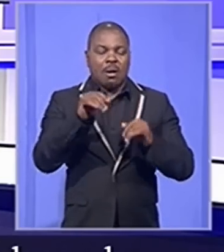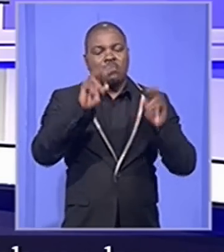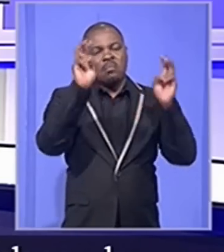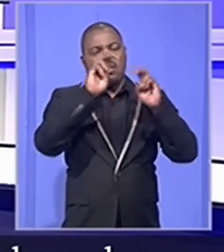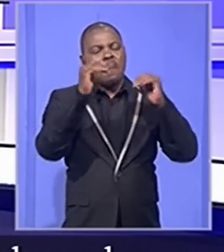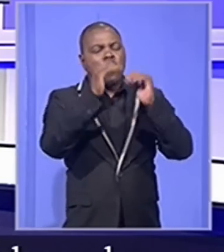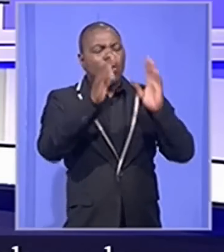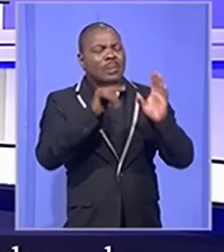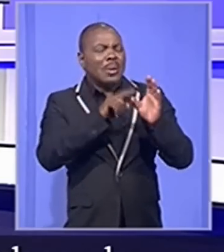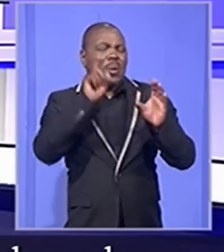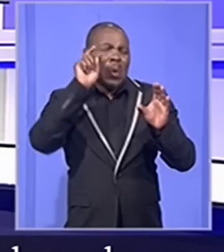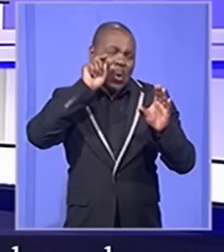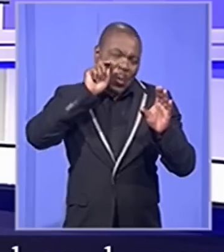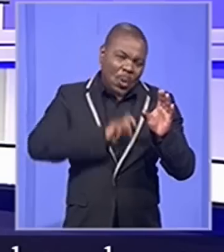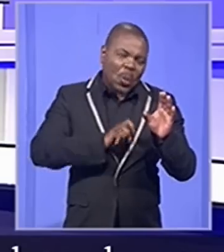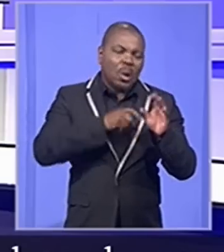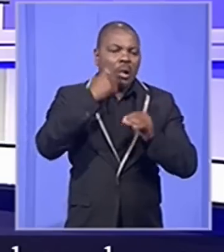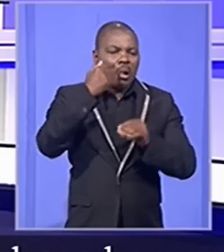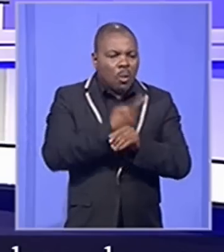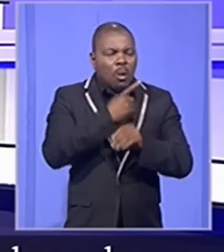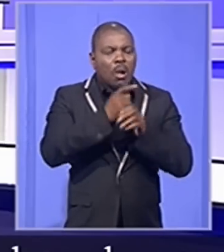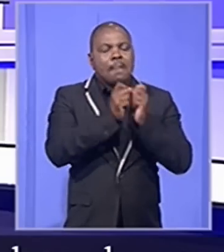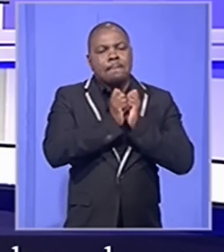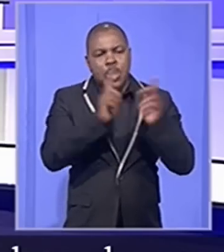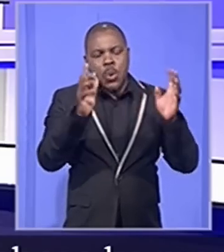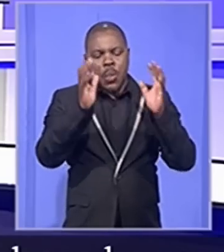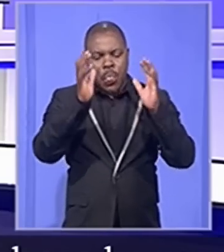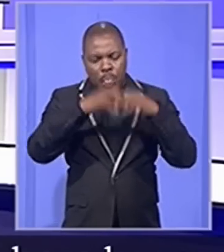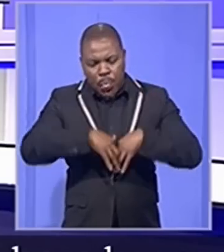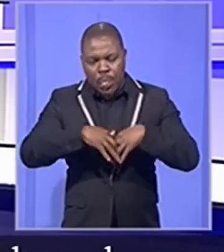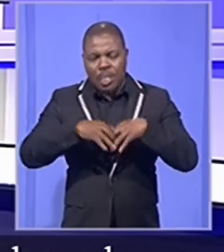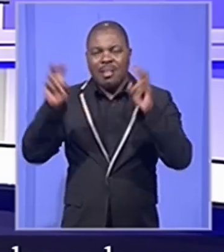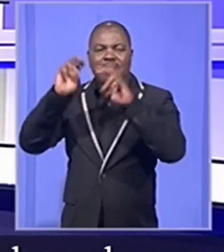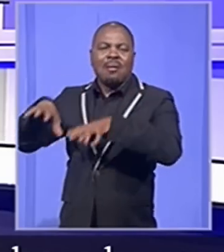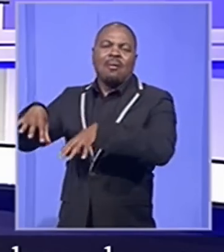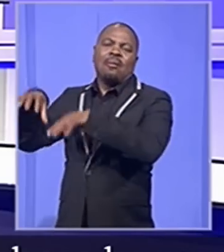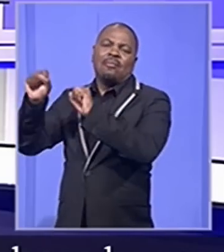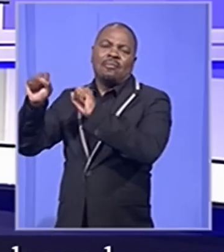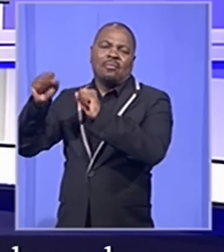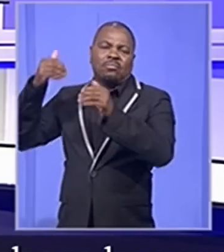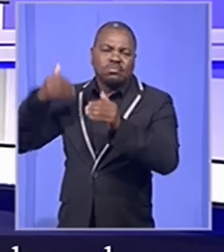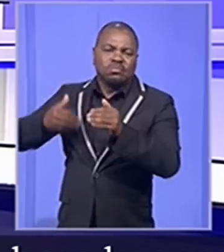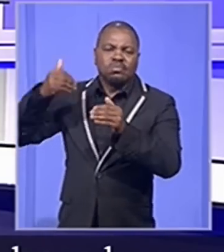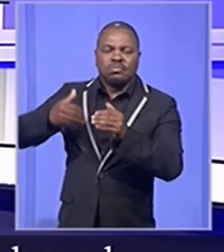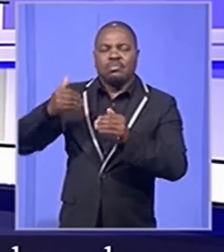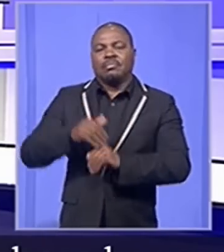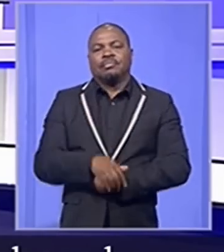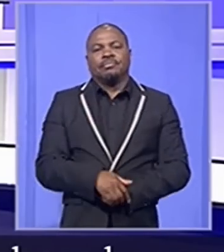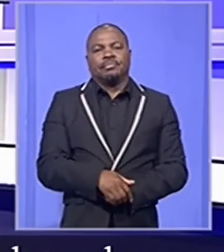tse di onetseng di tswelelang go phutlhama le go baka kgaogo ya motlakase gangwe le gape.